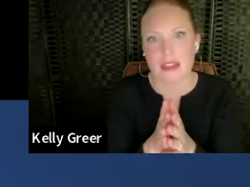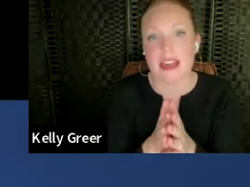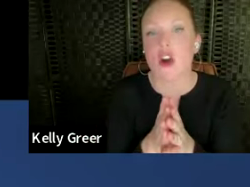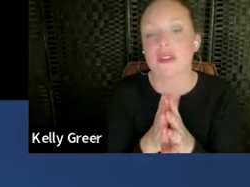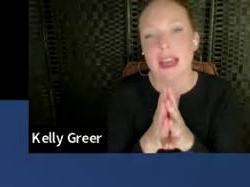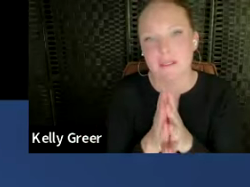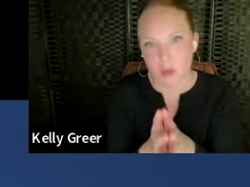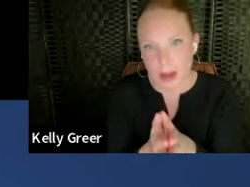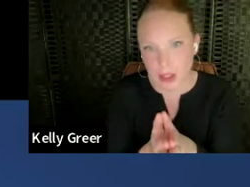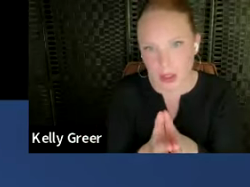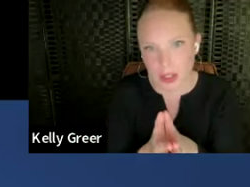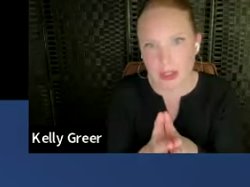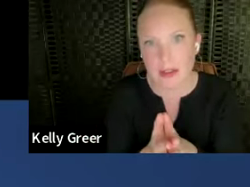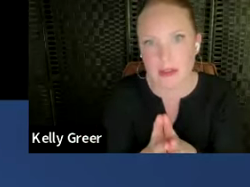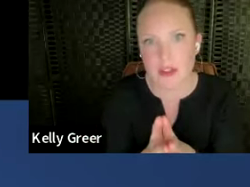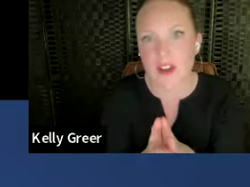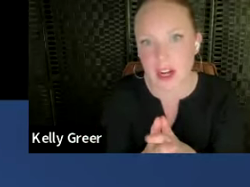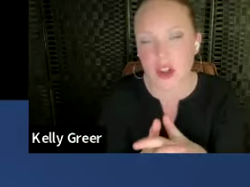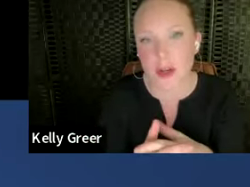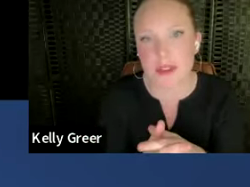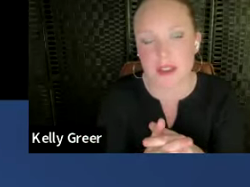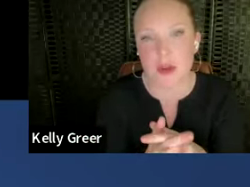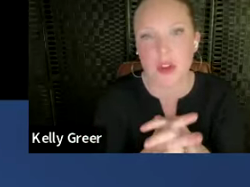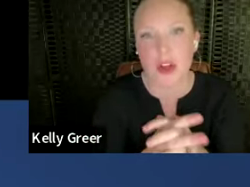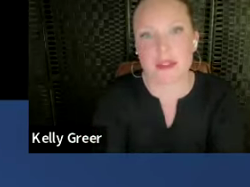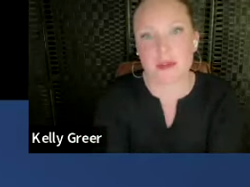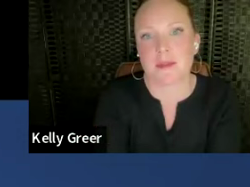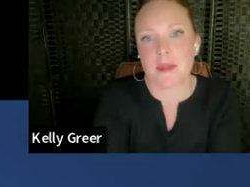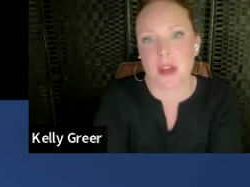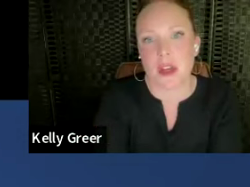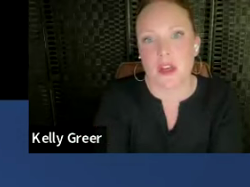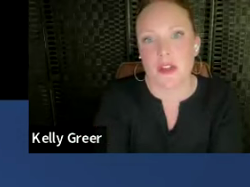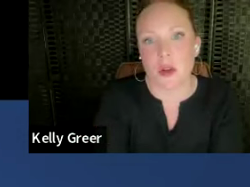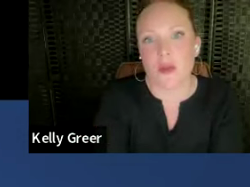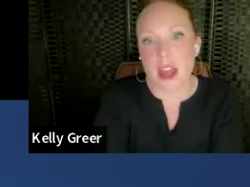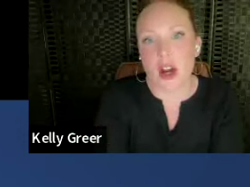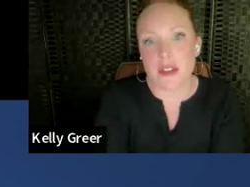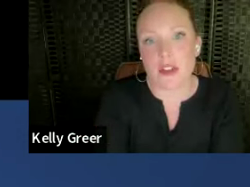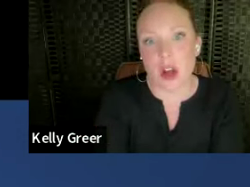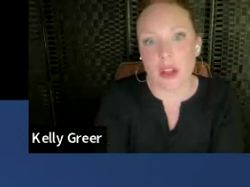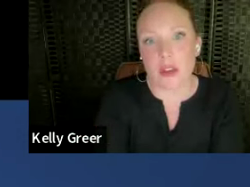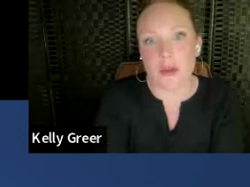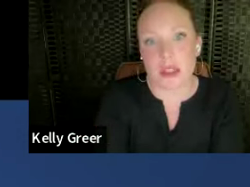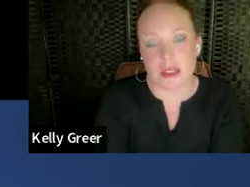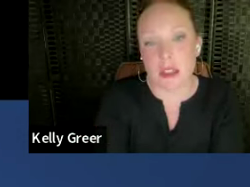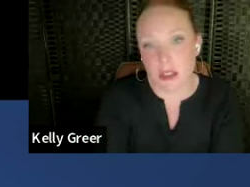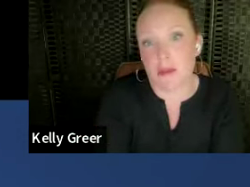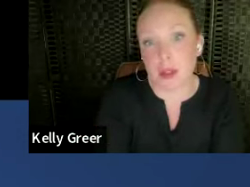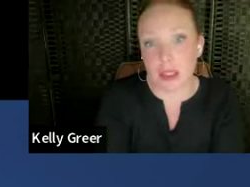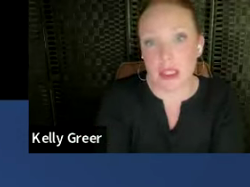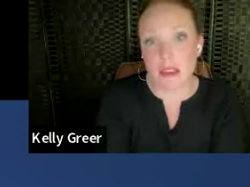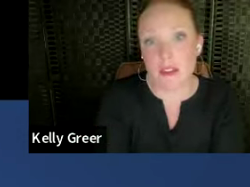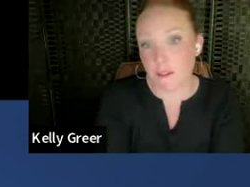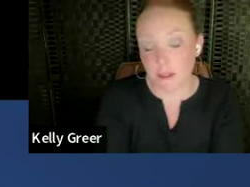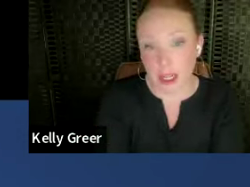inventory for that. They only have the regular fire alarms, the smoke alarm. So they are installing those in